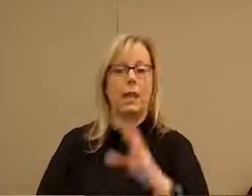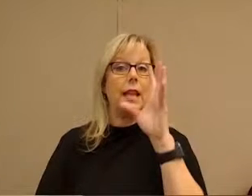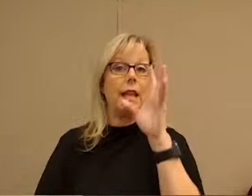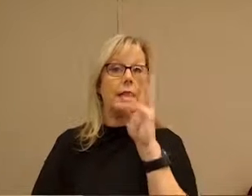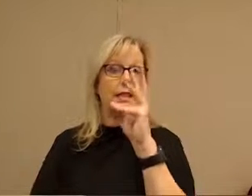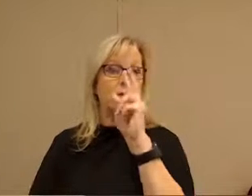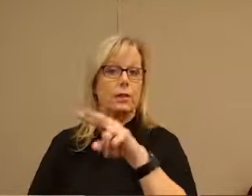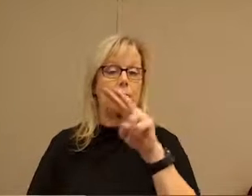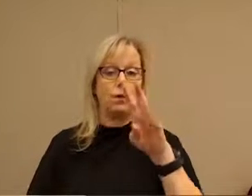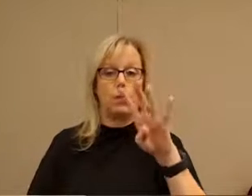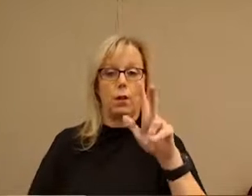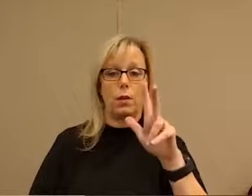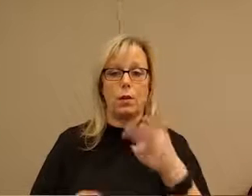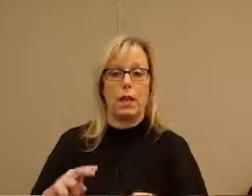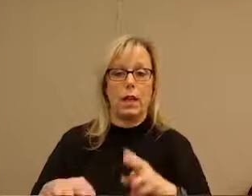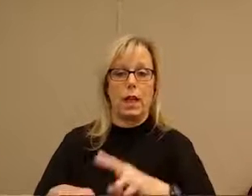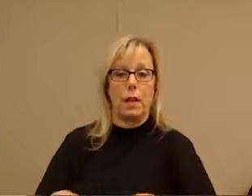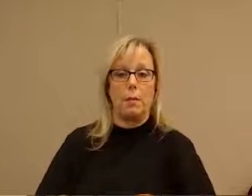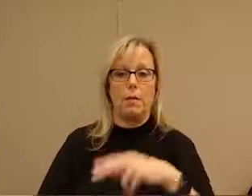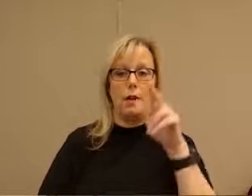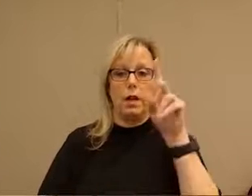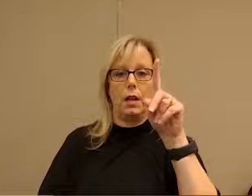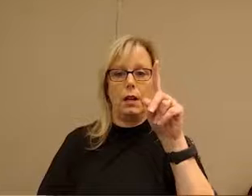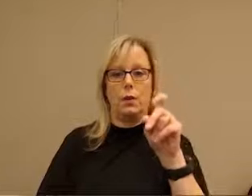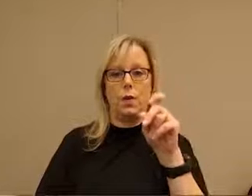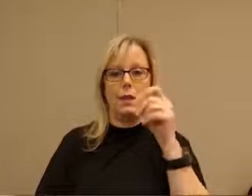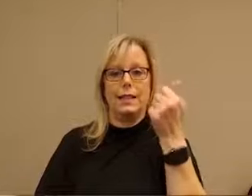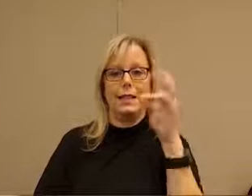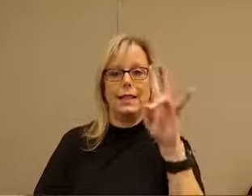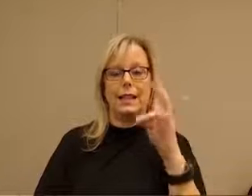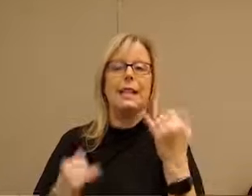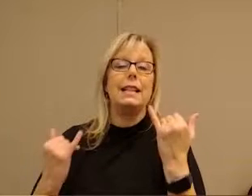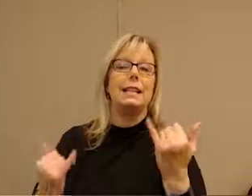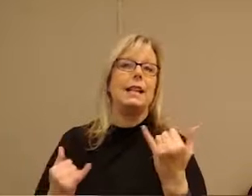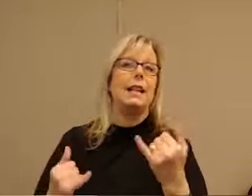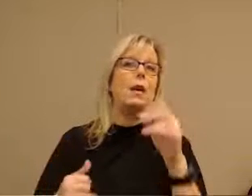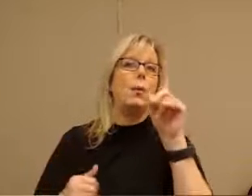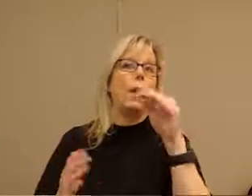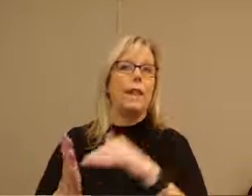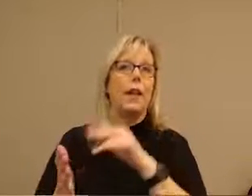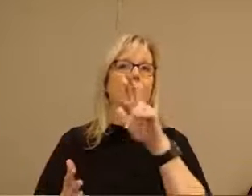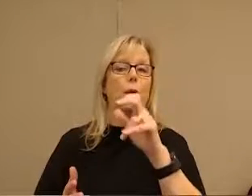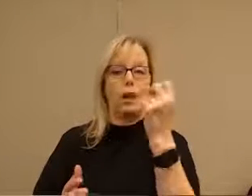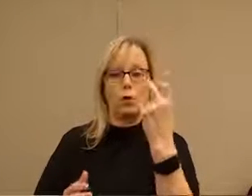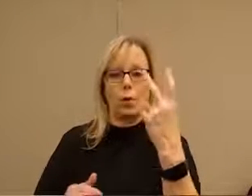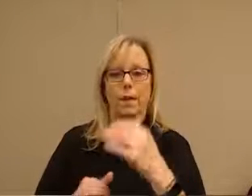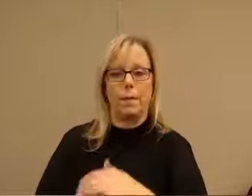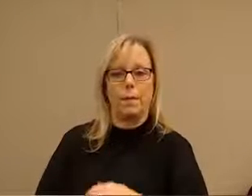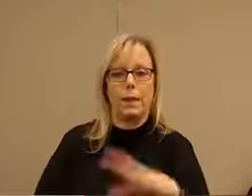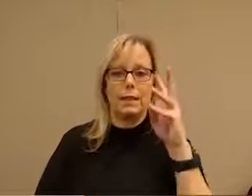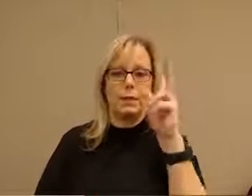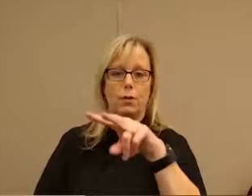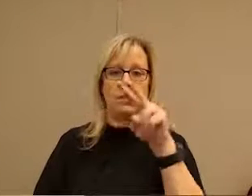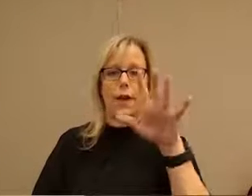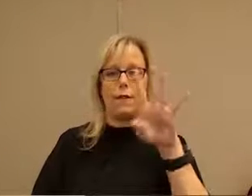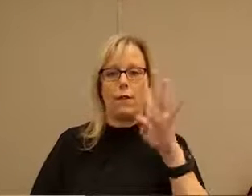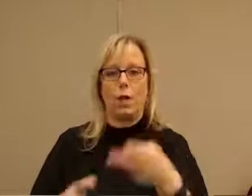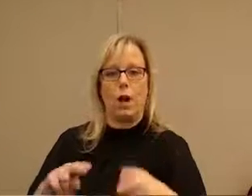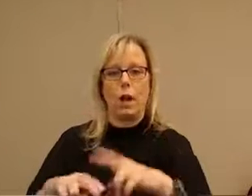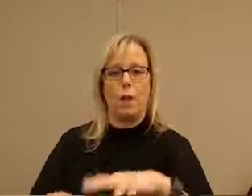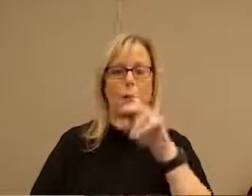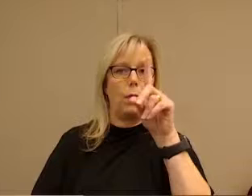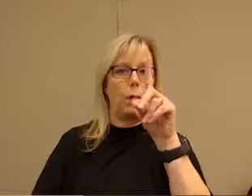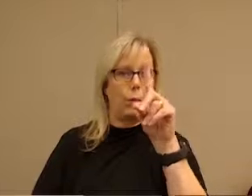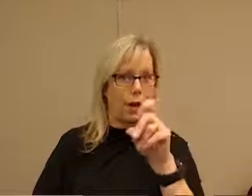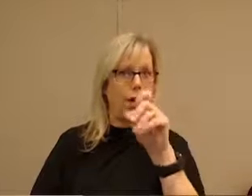315. 62243 up 117 to 1,312. 62254